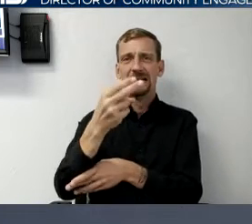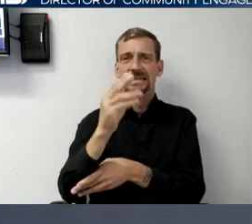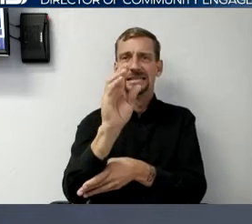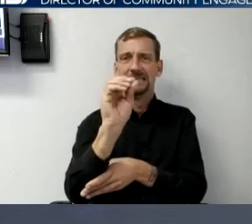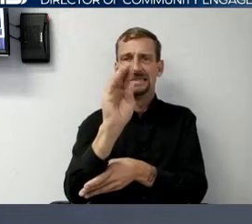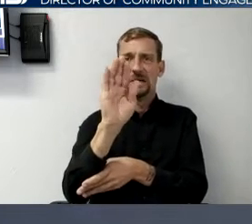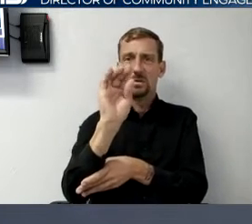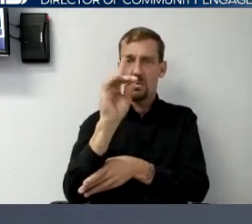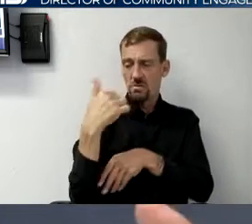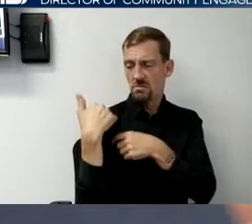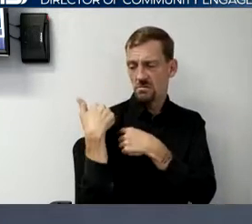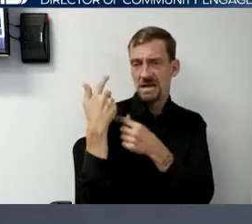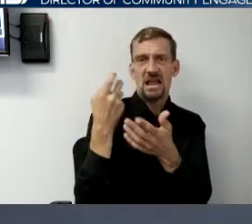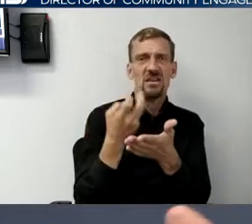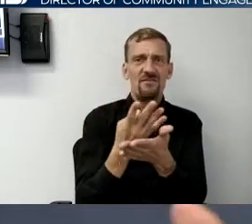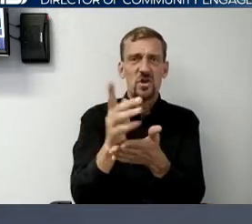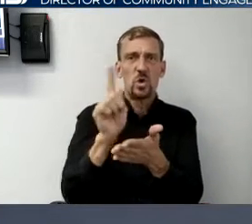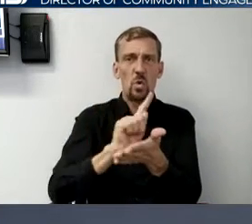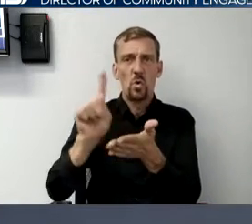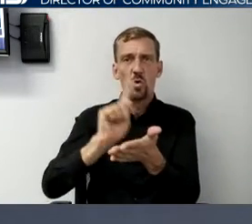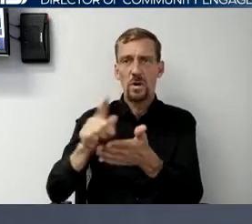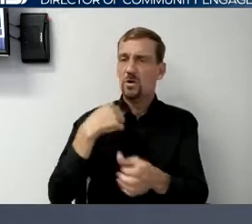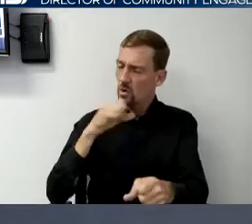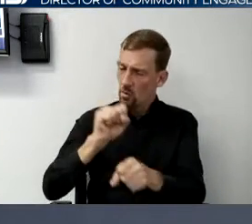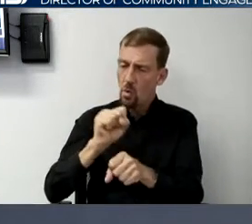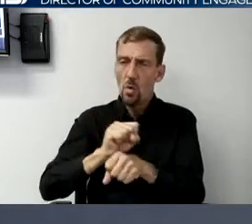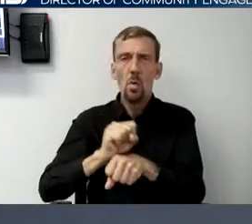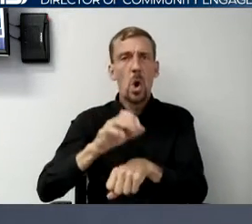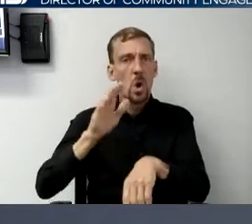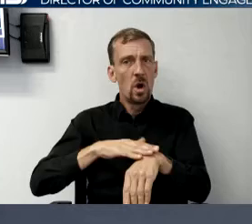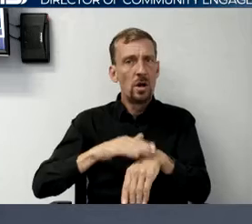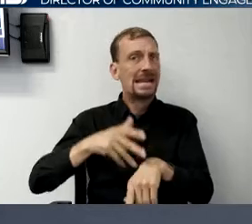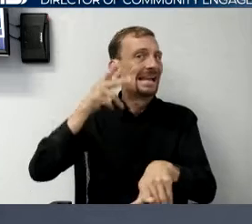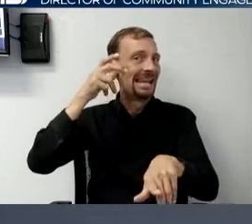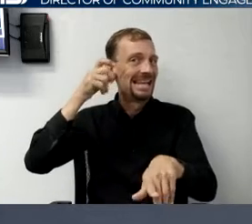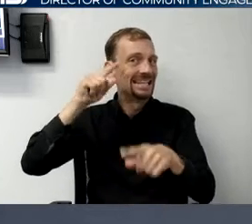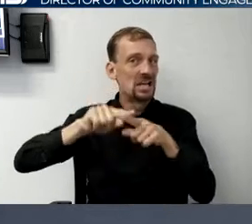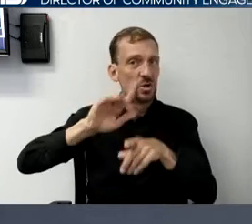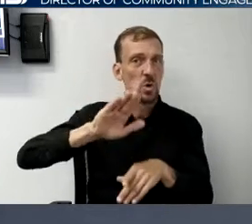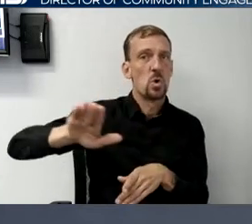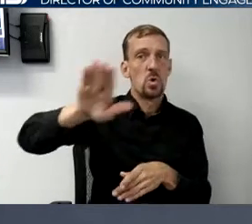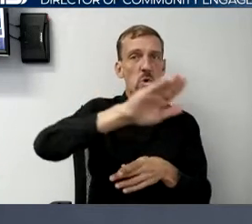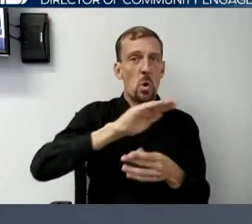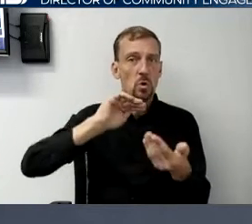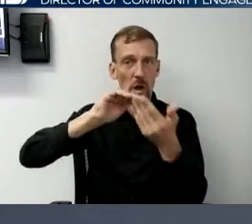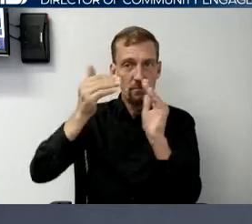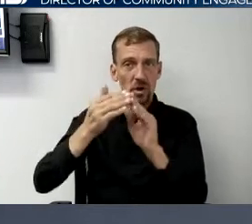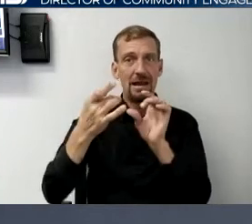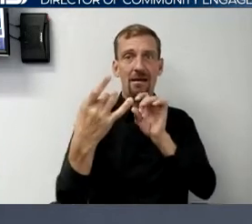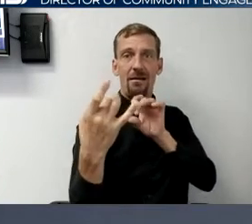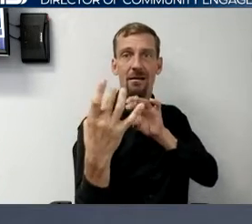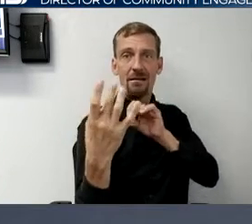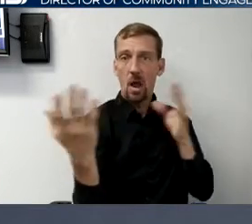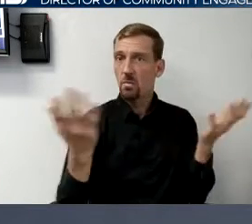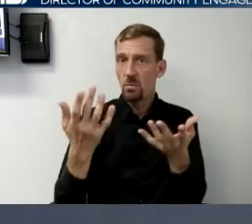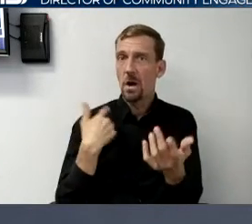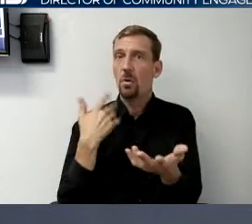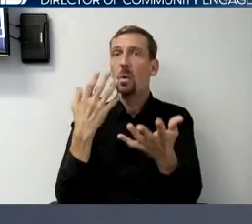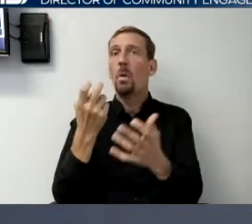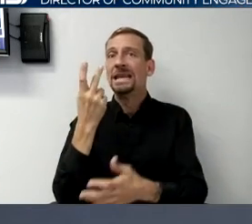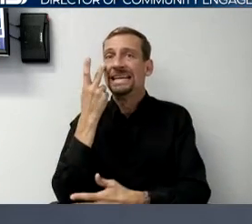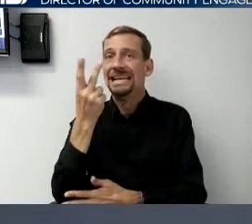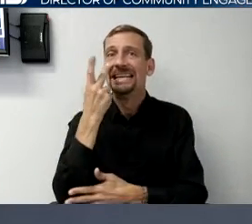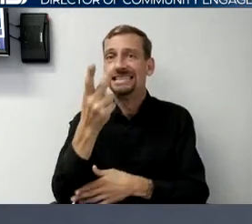last several weeks, really, again, listening to the community, the feedback, the things that you're really interested in seeing on a